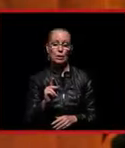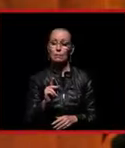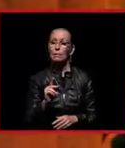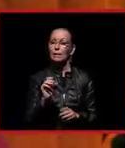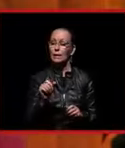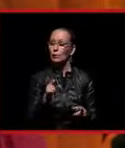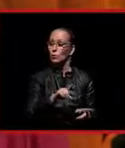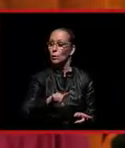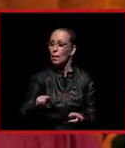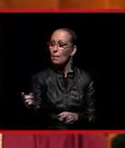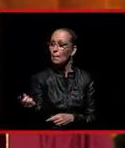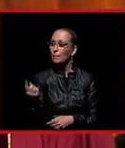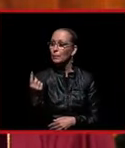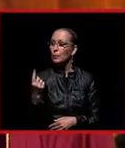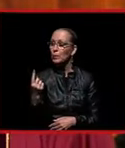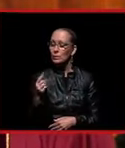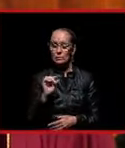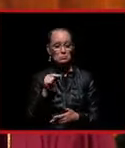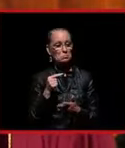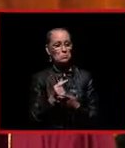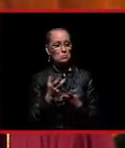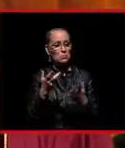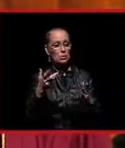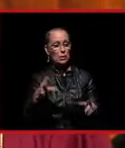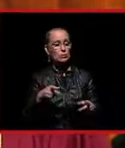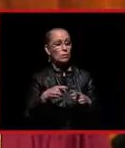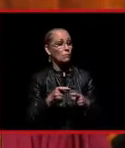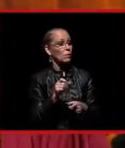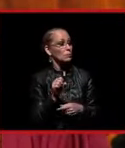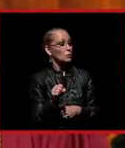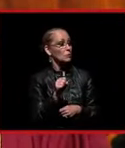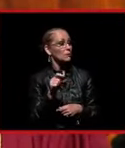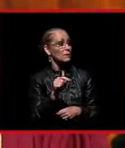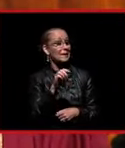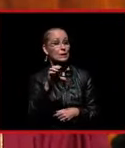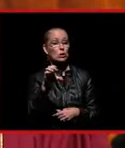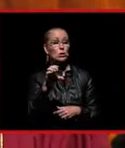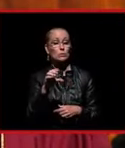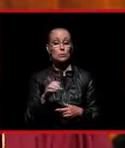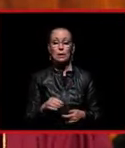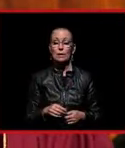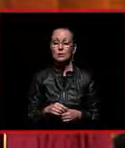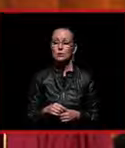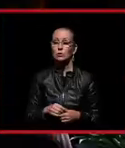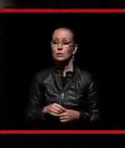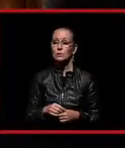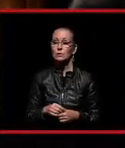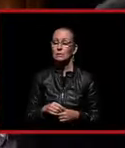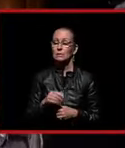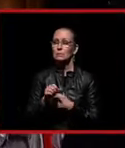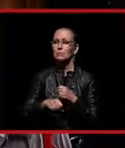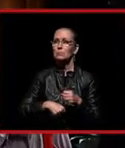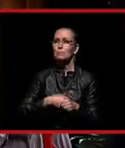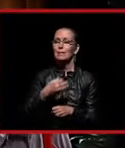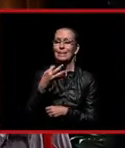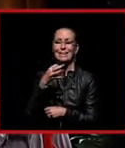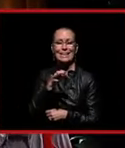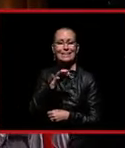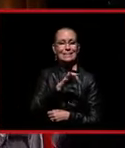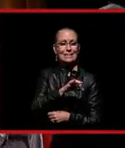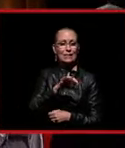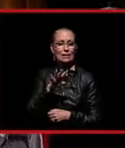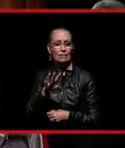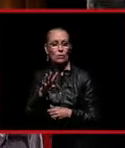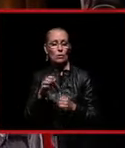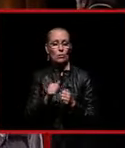here, he graduated from Springfield Technical Community College in 1994